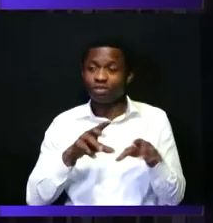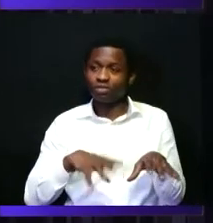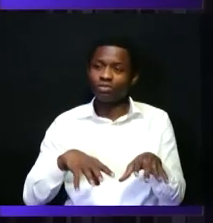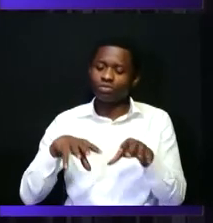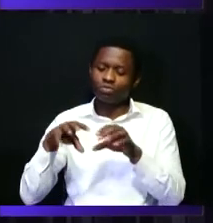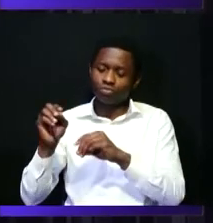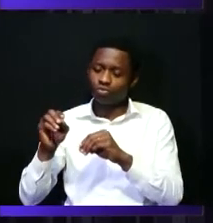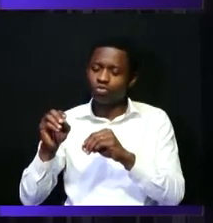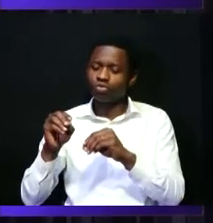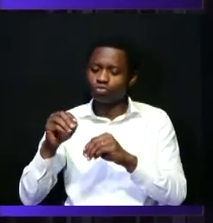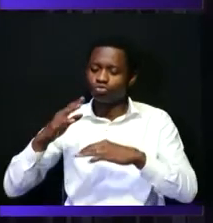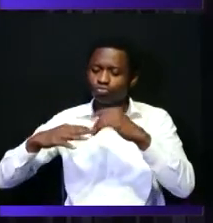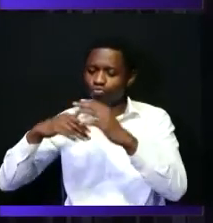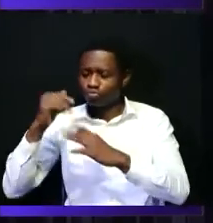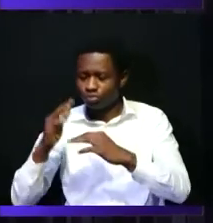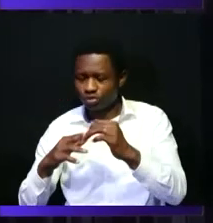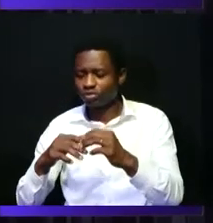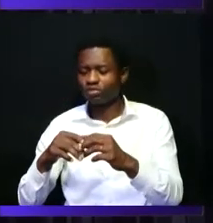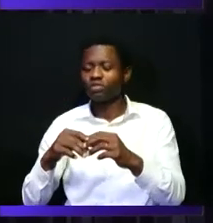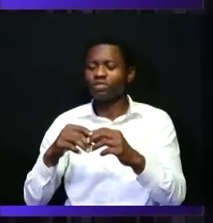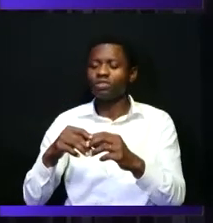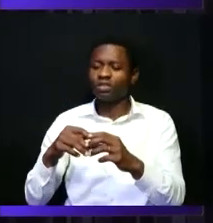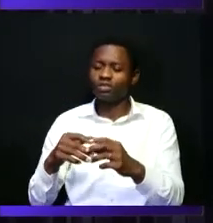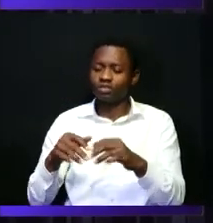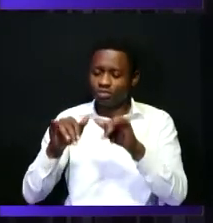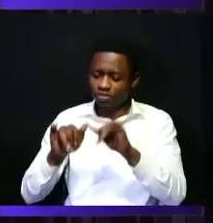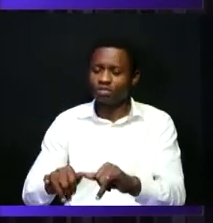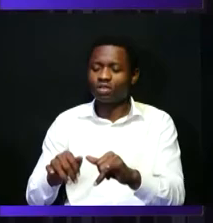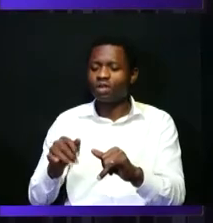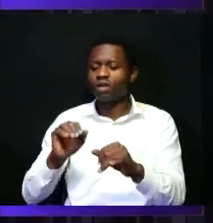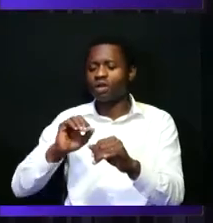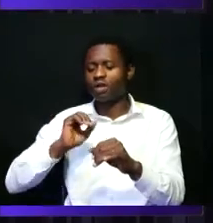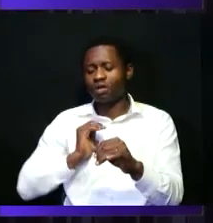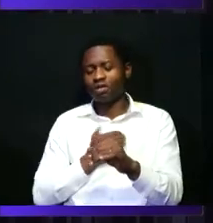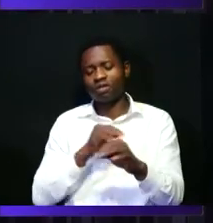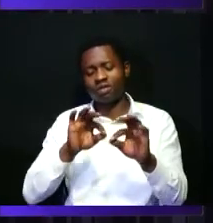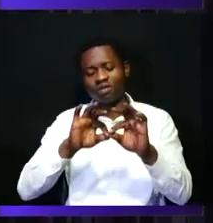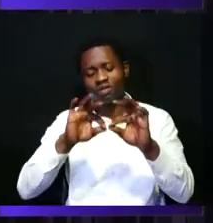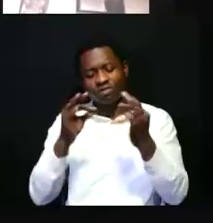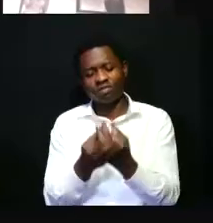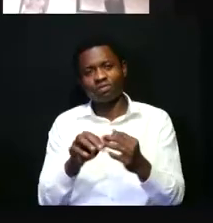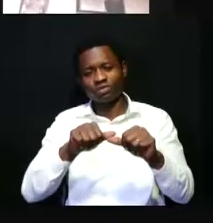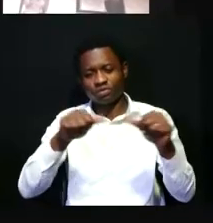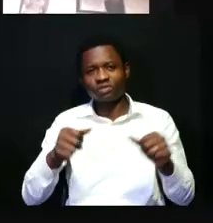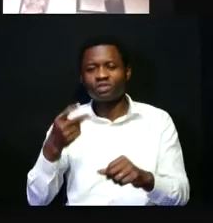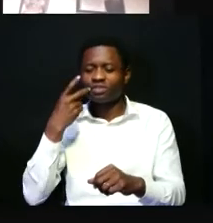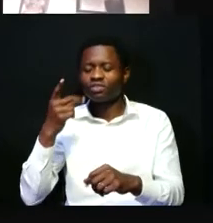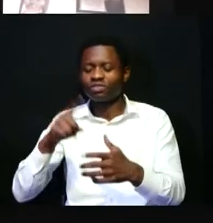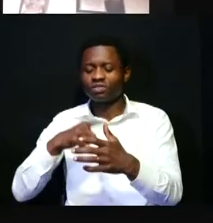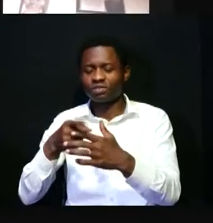to raise, build, and sustain our family altars. See you next time. God bless you.